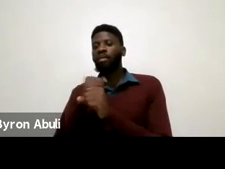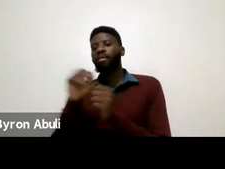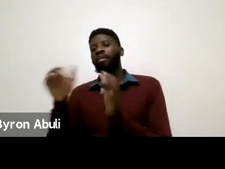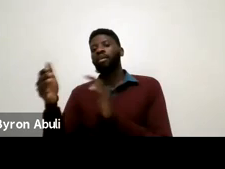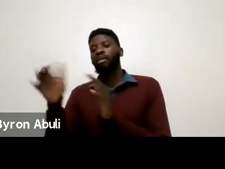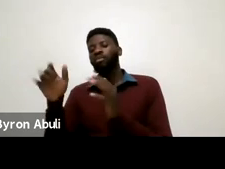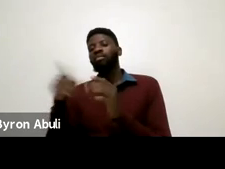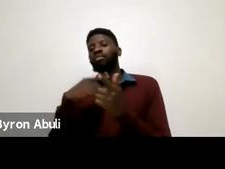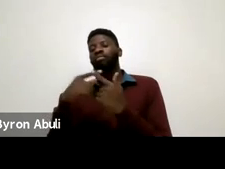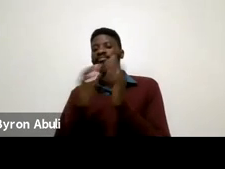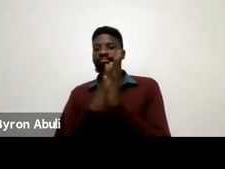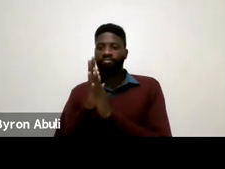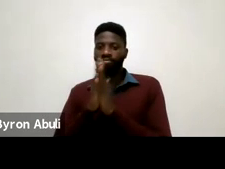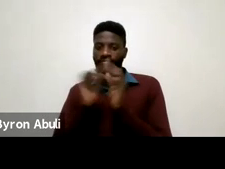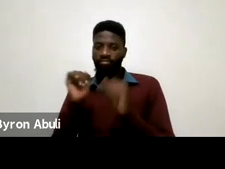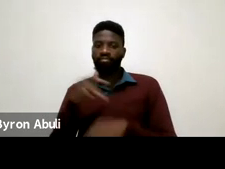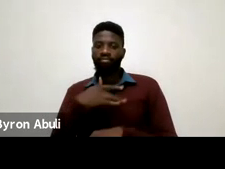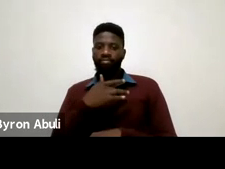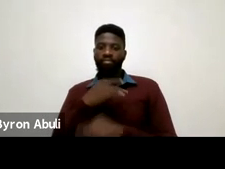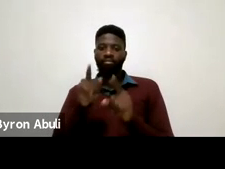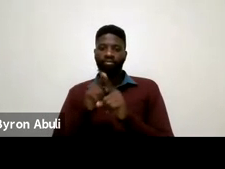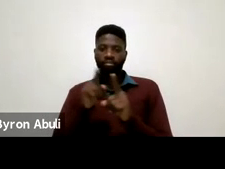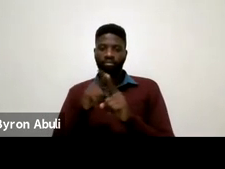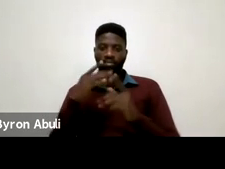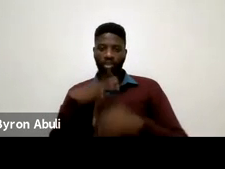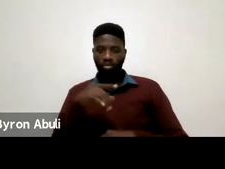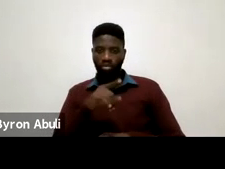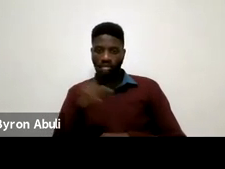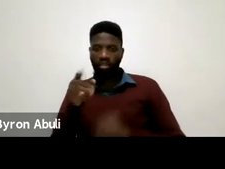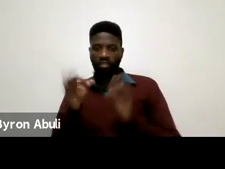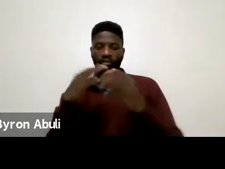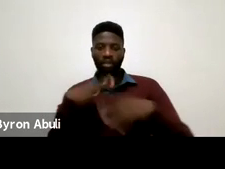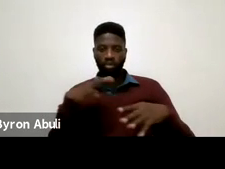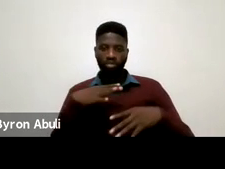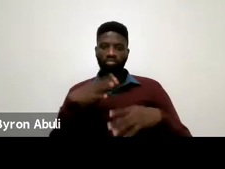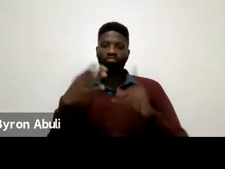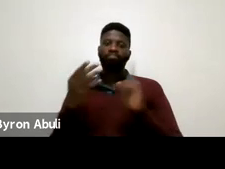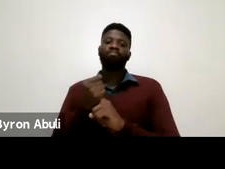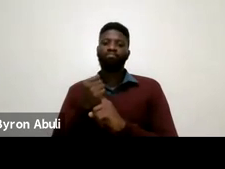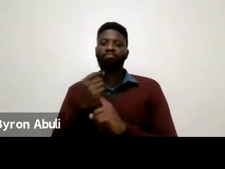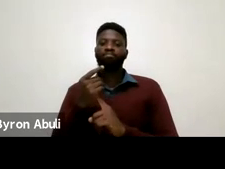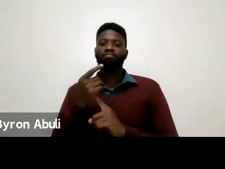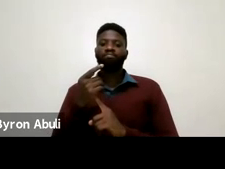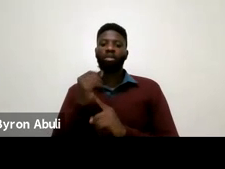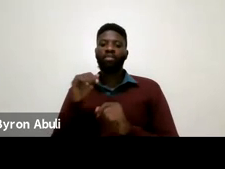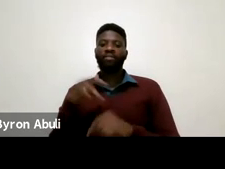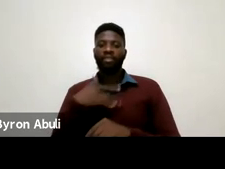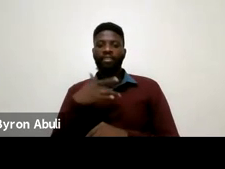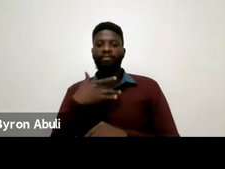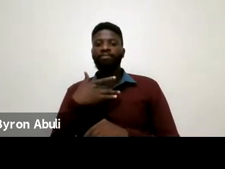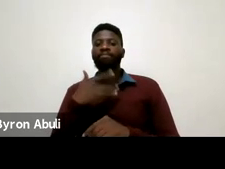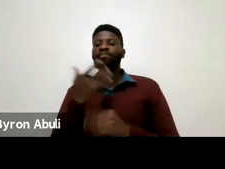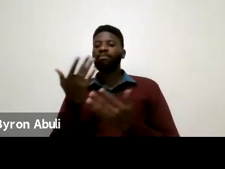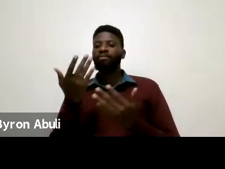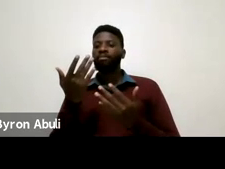then you get motivated, you get motivation from these people. If these people made it, and then you too, you can keep to that level